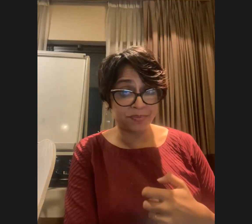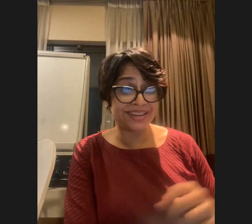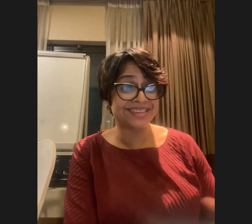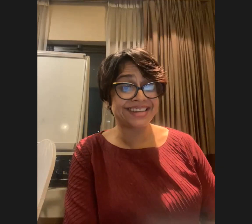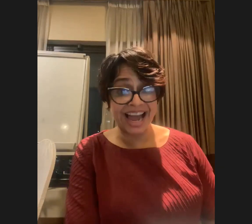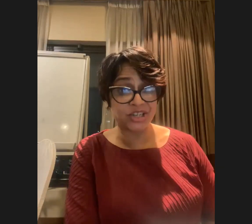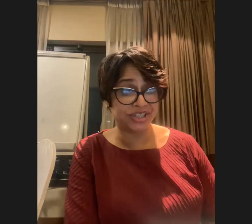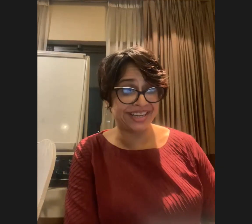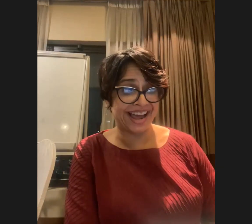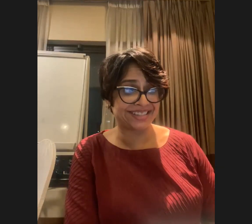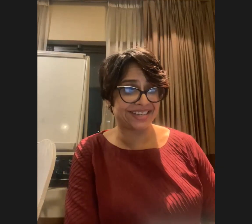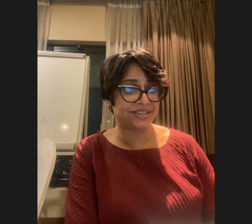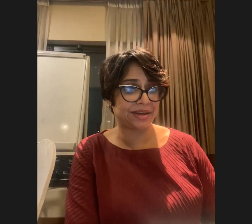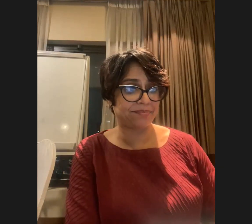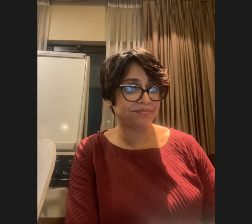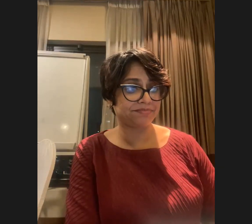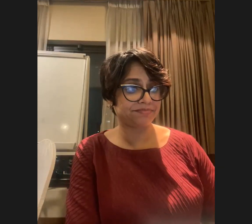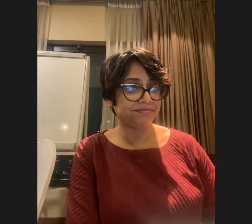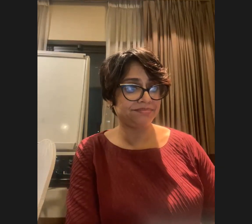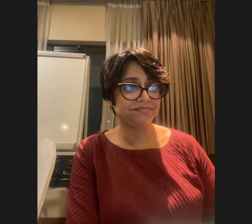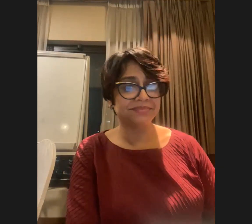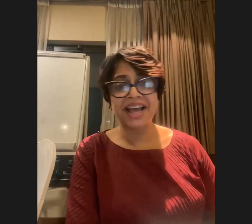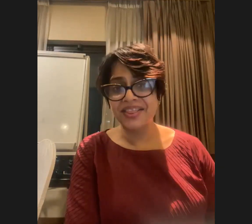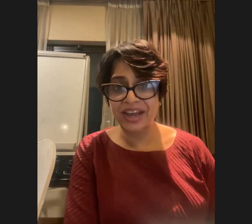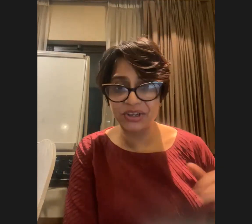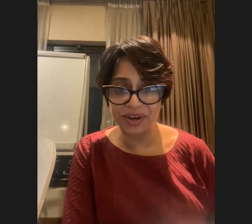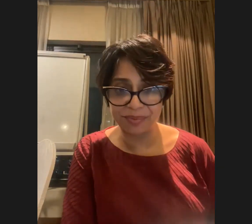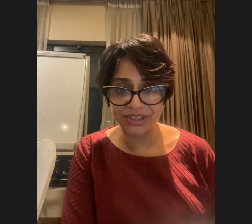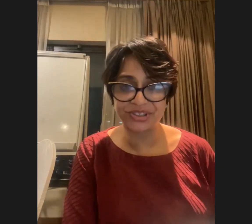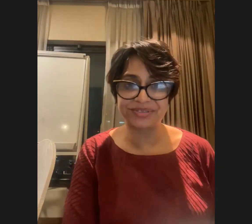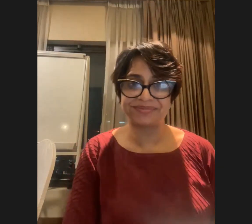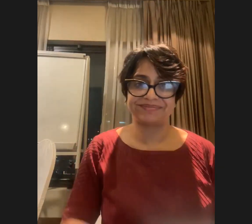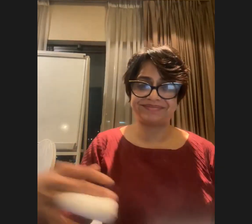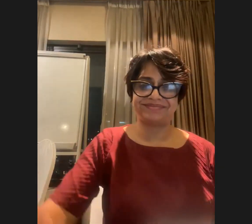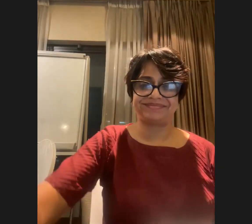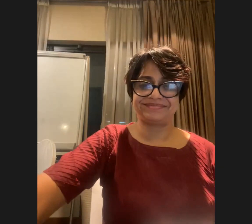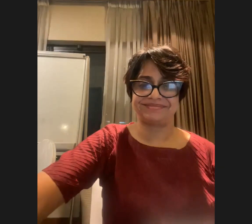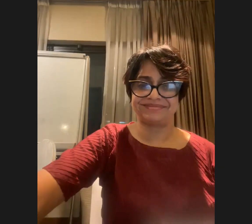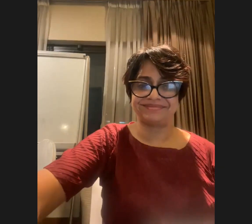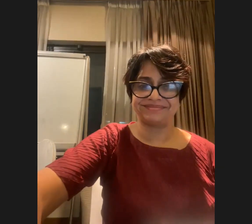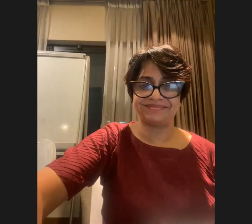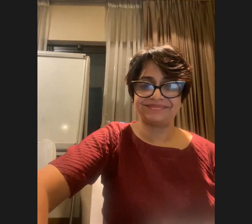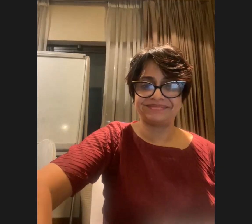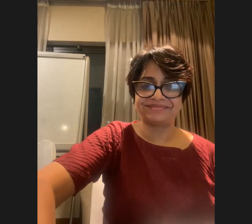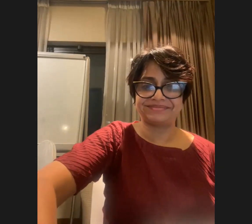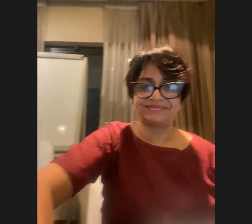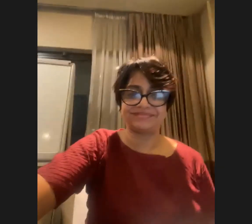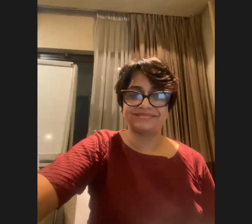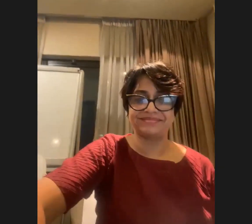who are the intended recipients actually get access to them. Thank you very much.